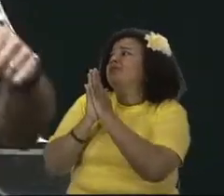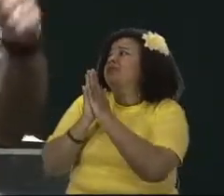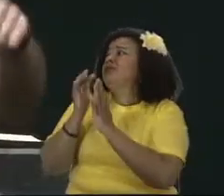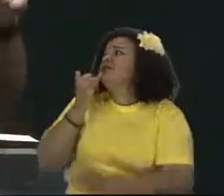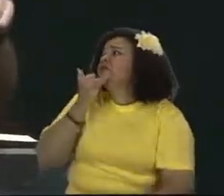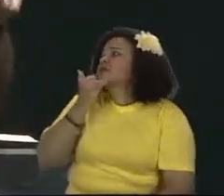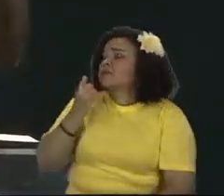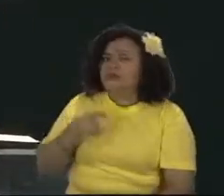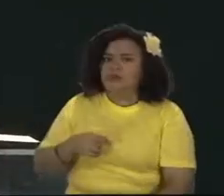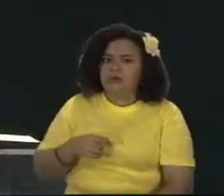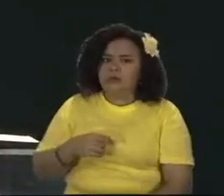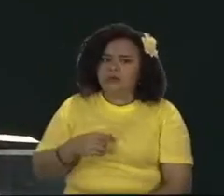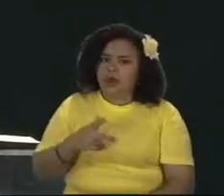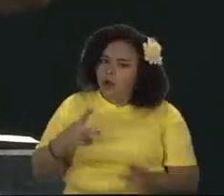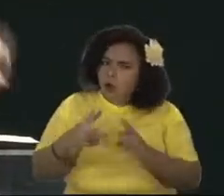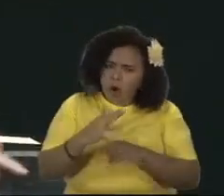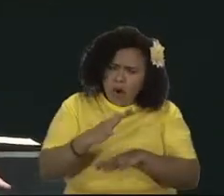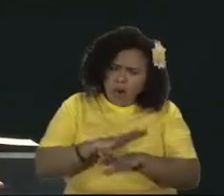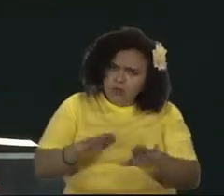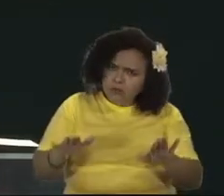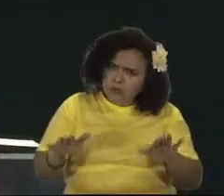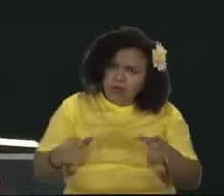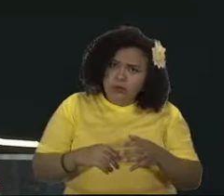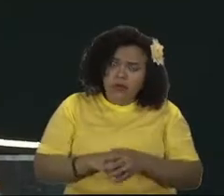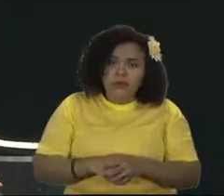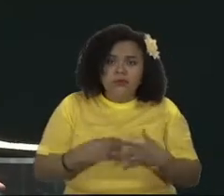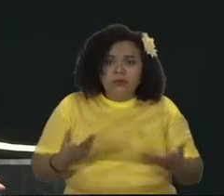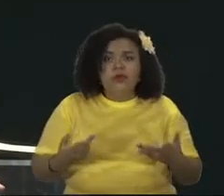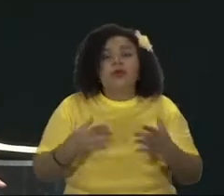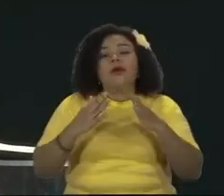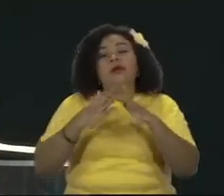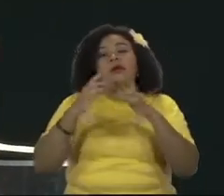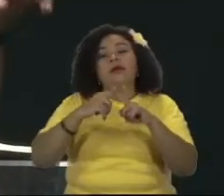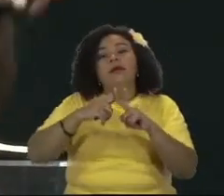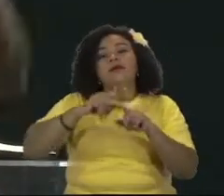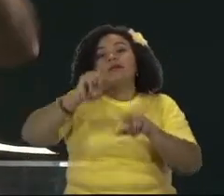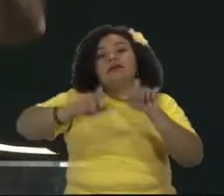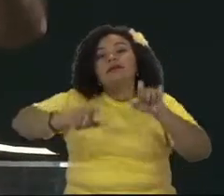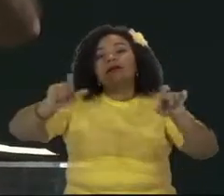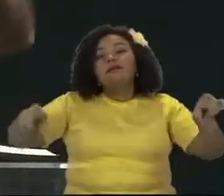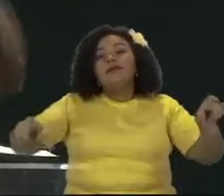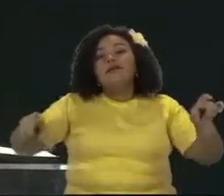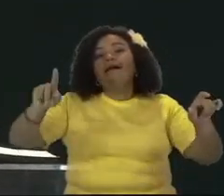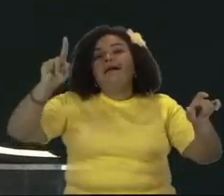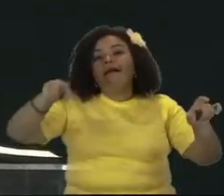We, as a church, who is the church? We.